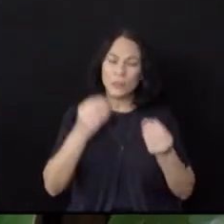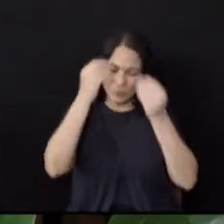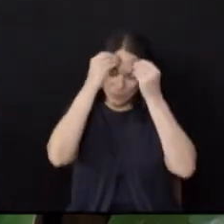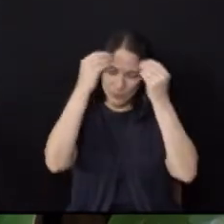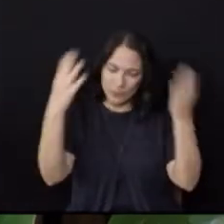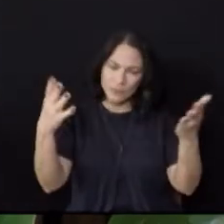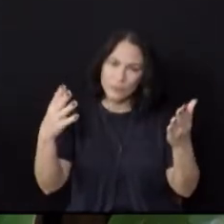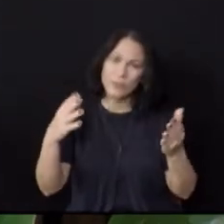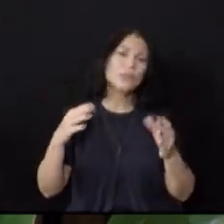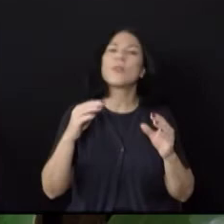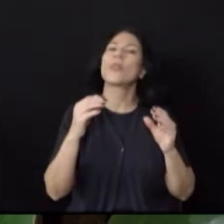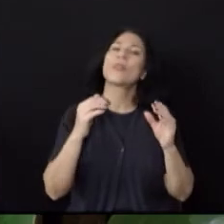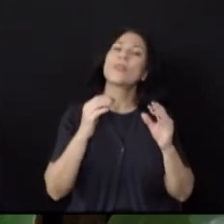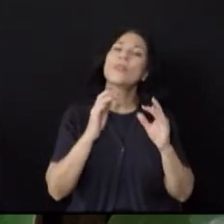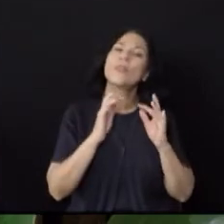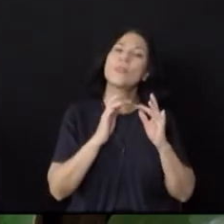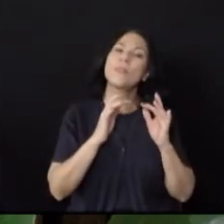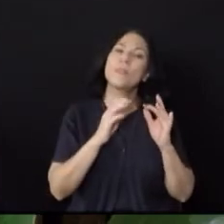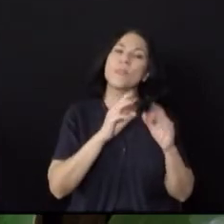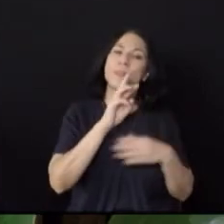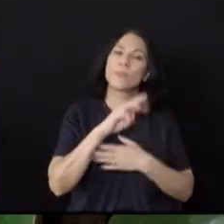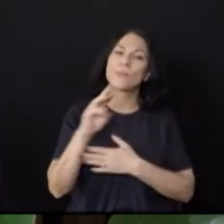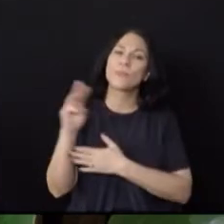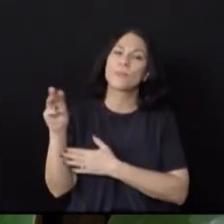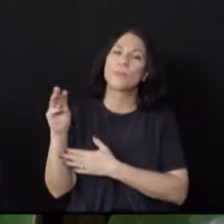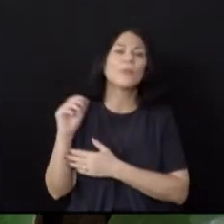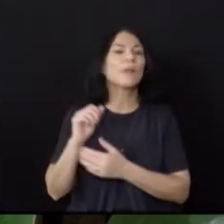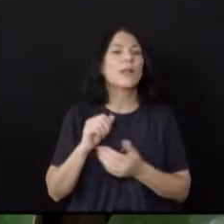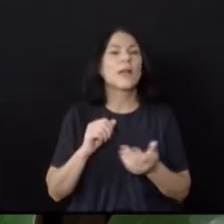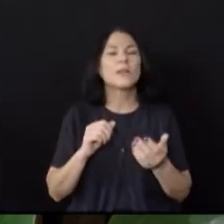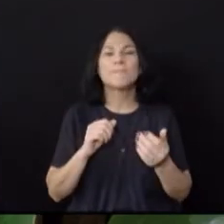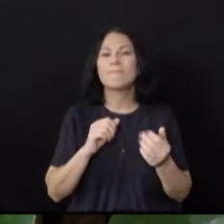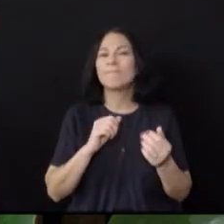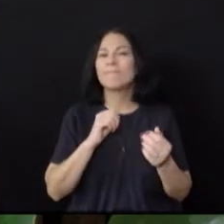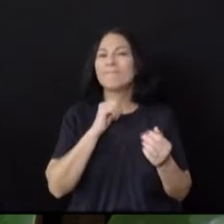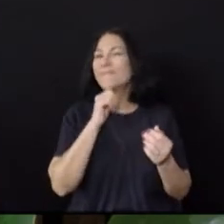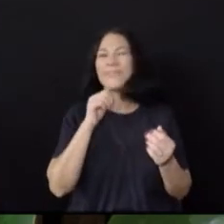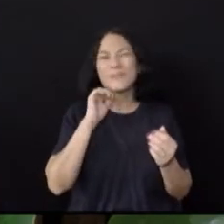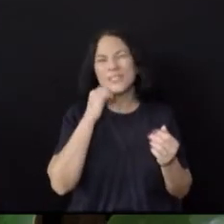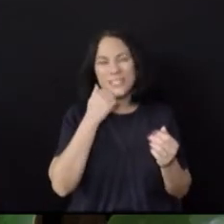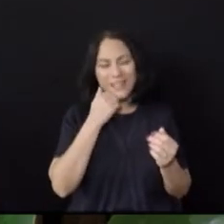work right through the website to share those. Don't be shy.